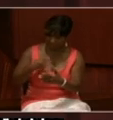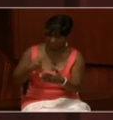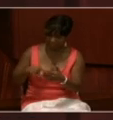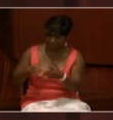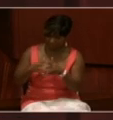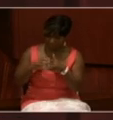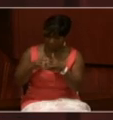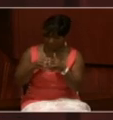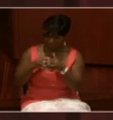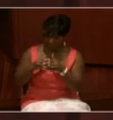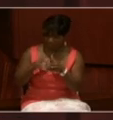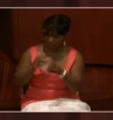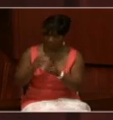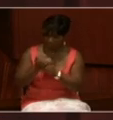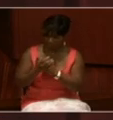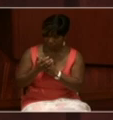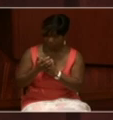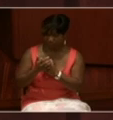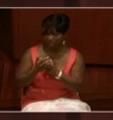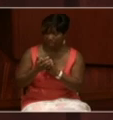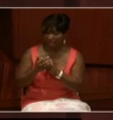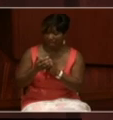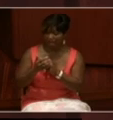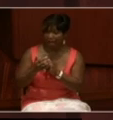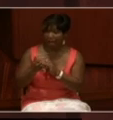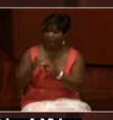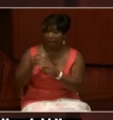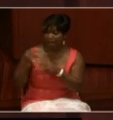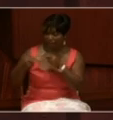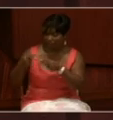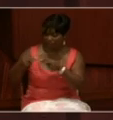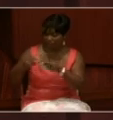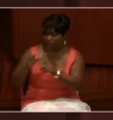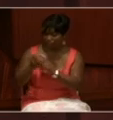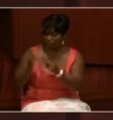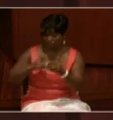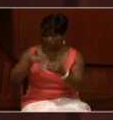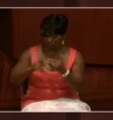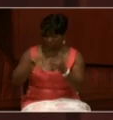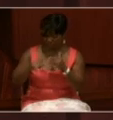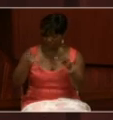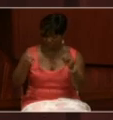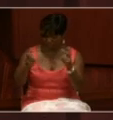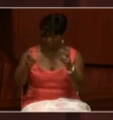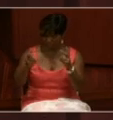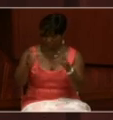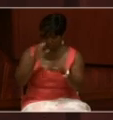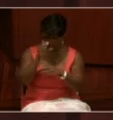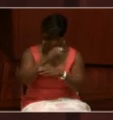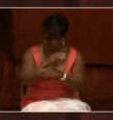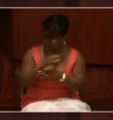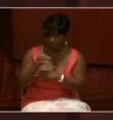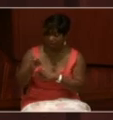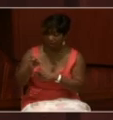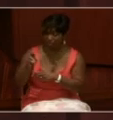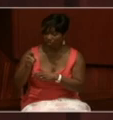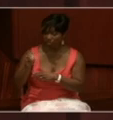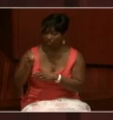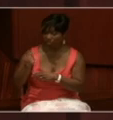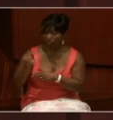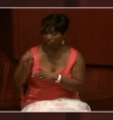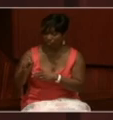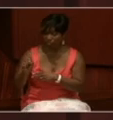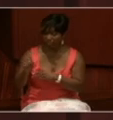American Cultural Heritage program, and that was entitled In Search of Roots. Thank you for joining